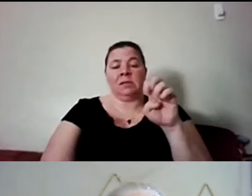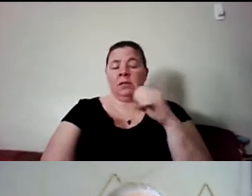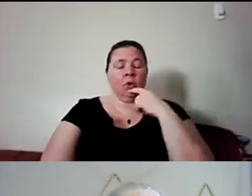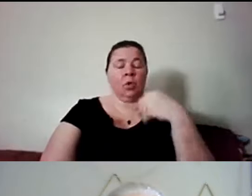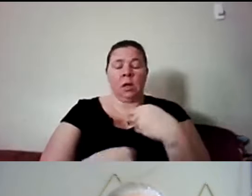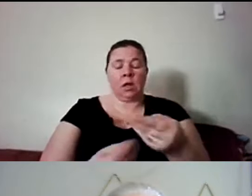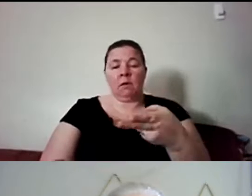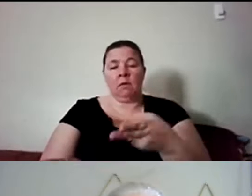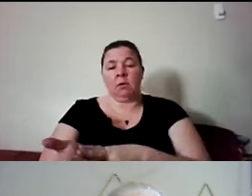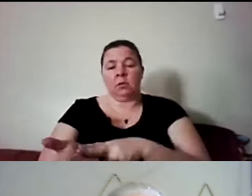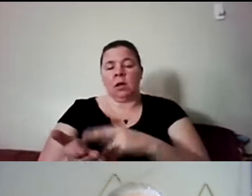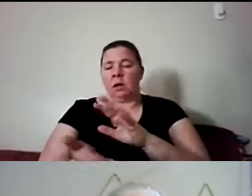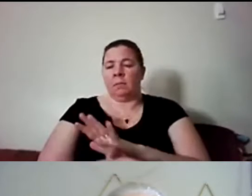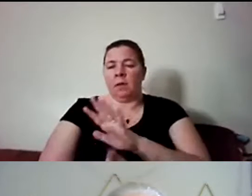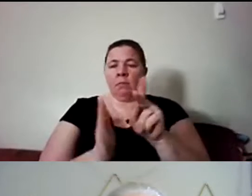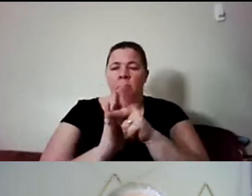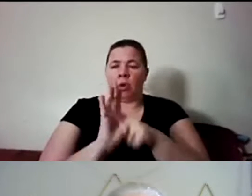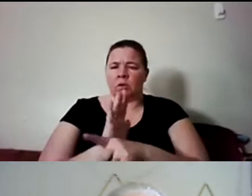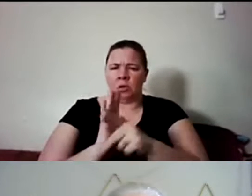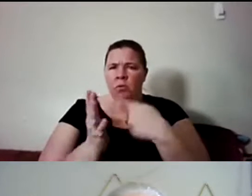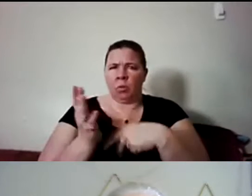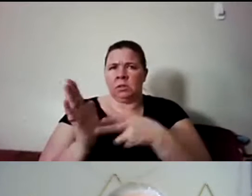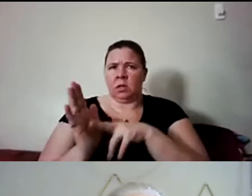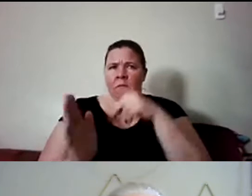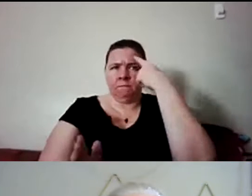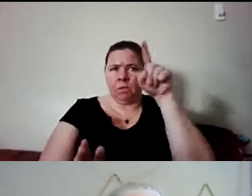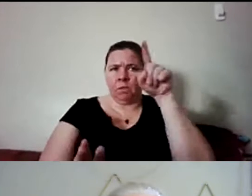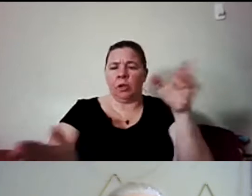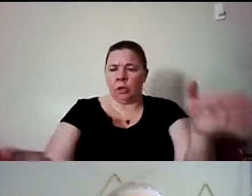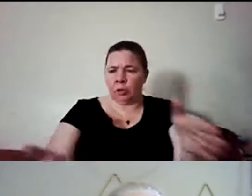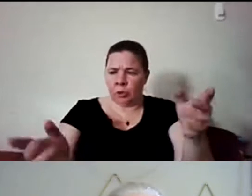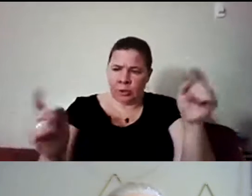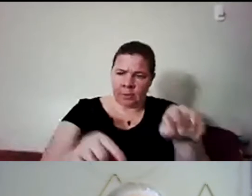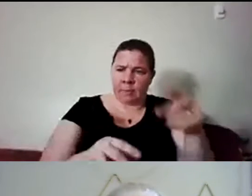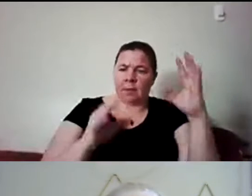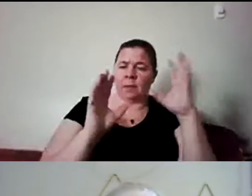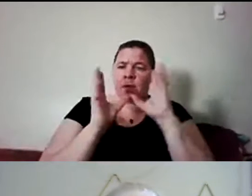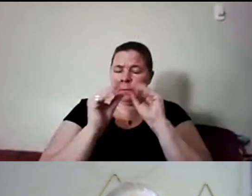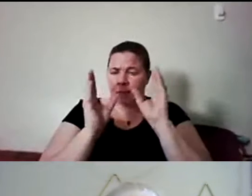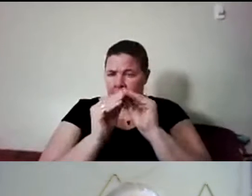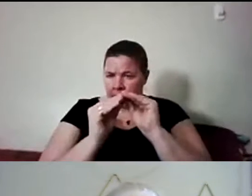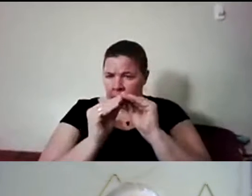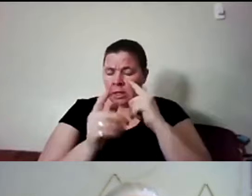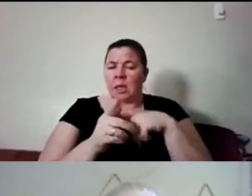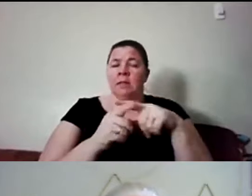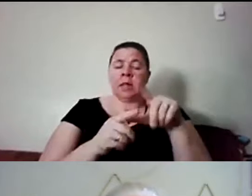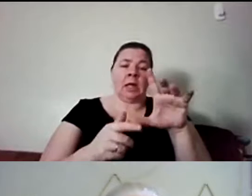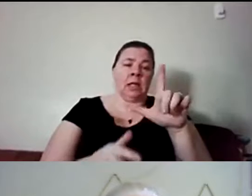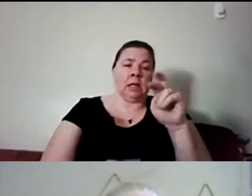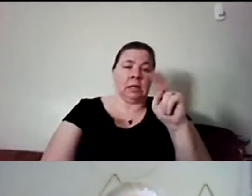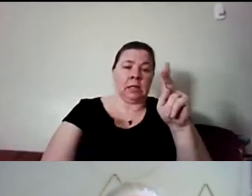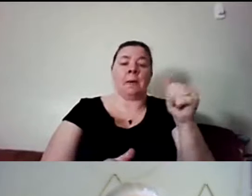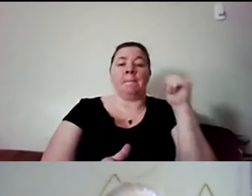links to sign. They need to know what they're signing in for. So you encourage them first to come to the meeting, like Mr. Charles said, and that link is going to be in your